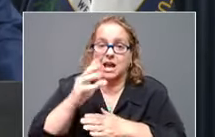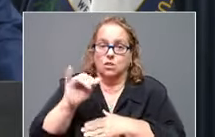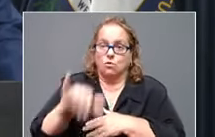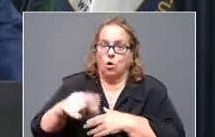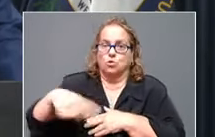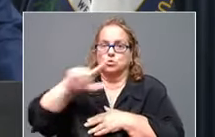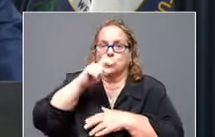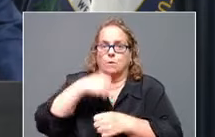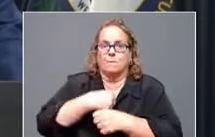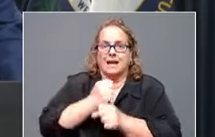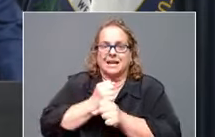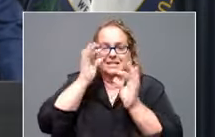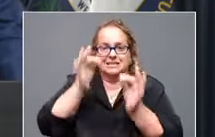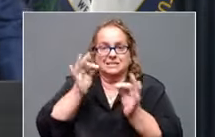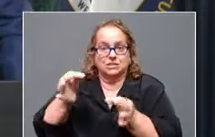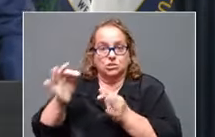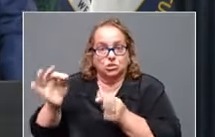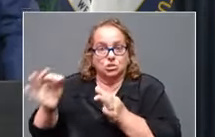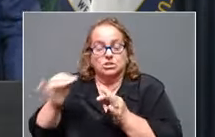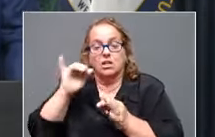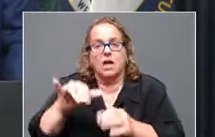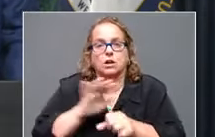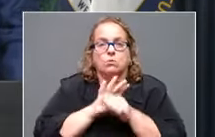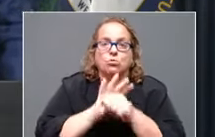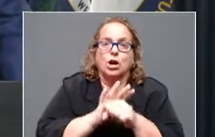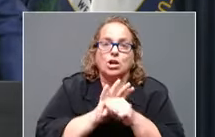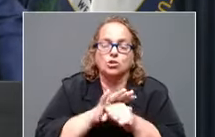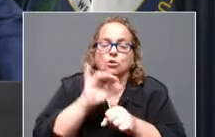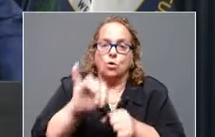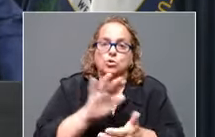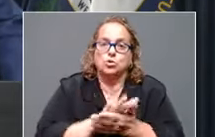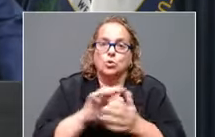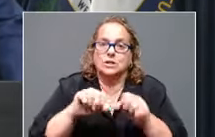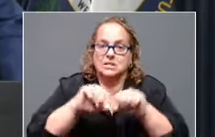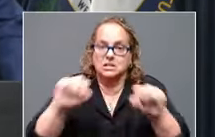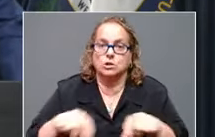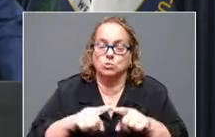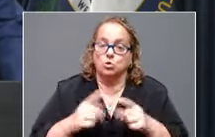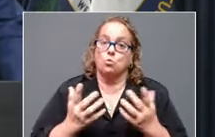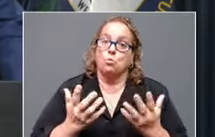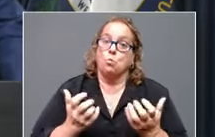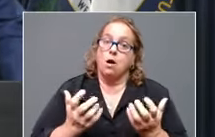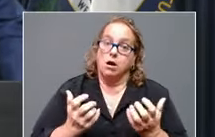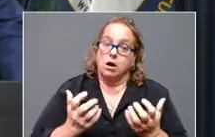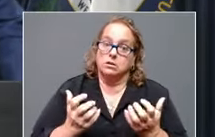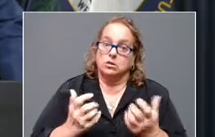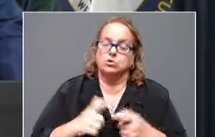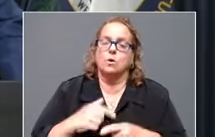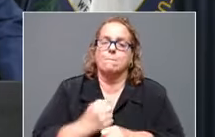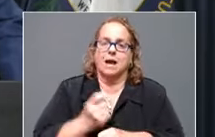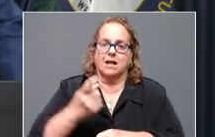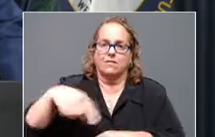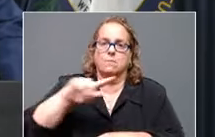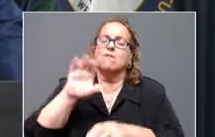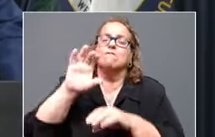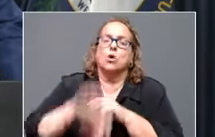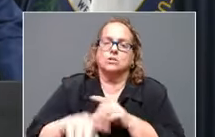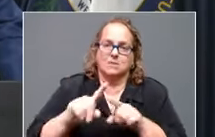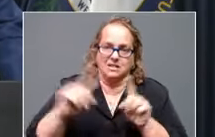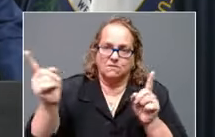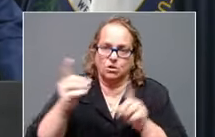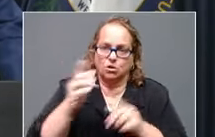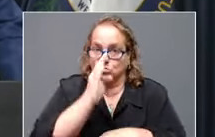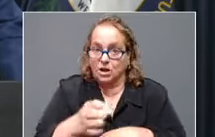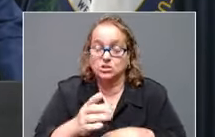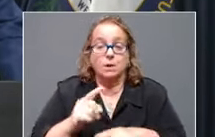successful in school and about the courageous leadership that is required by our local leaders and by our superintendents